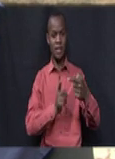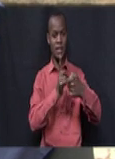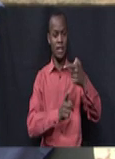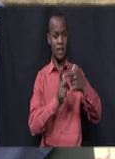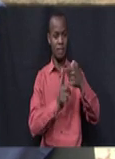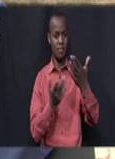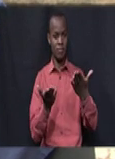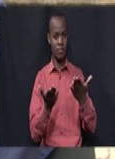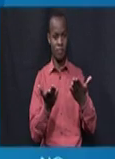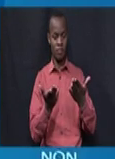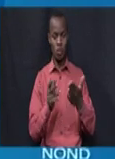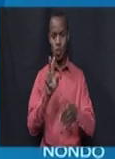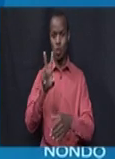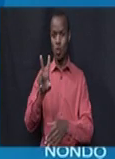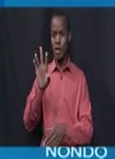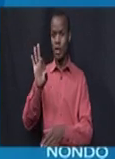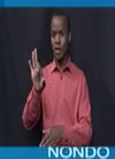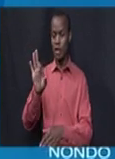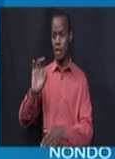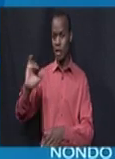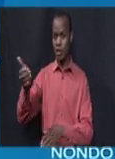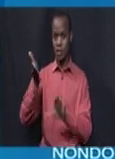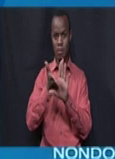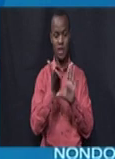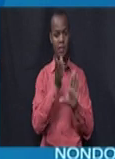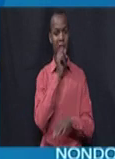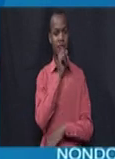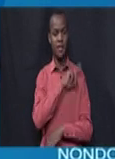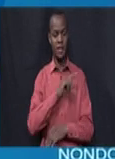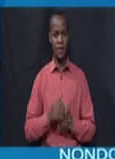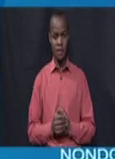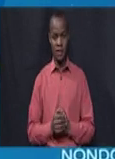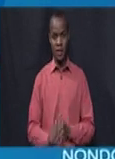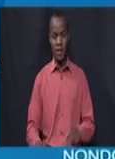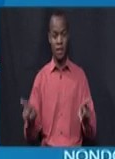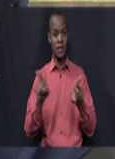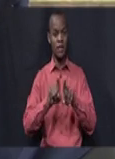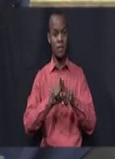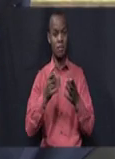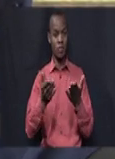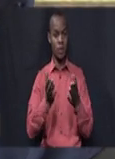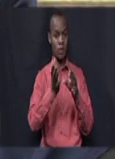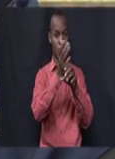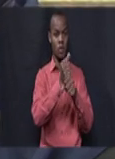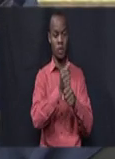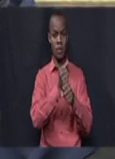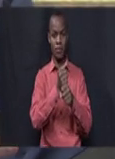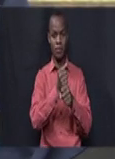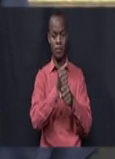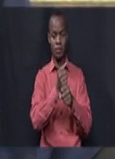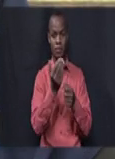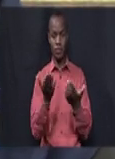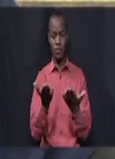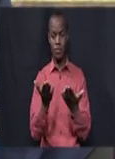almost 23 counties which participated. So these Desert Weavers mostly is to influence, as I